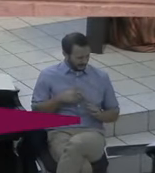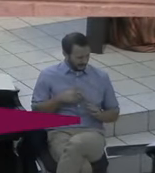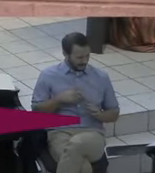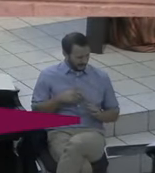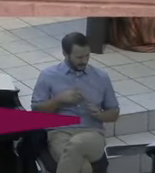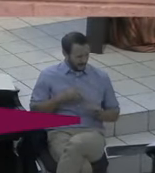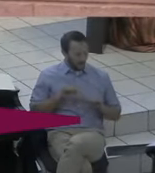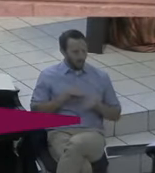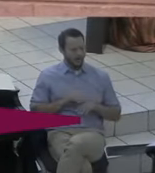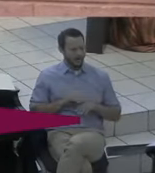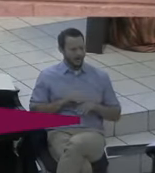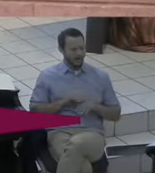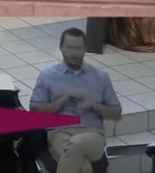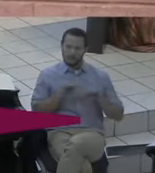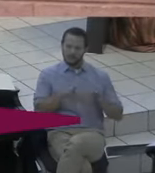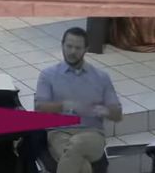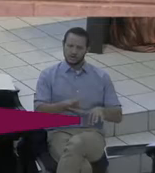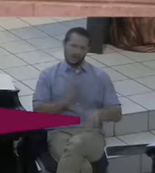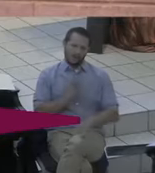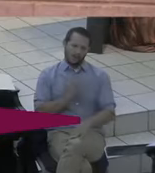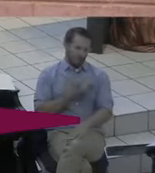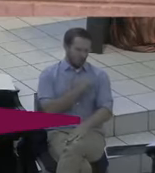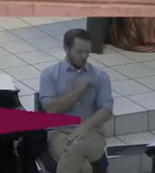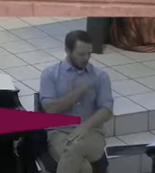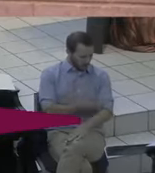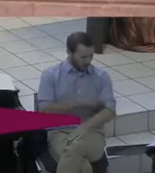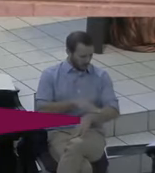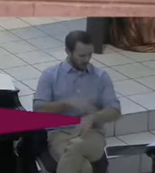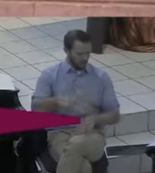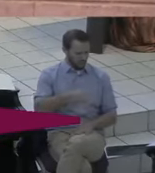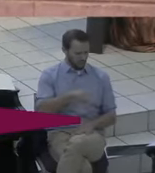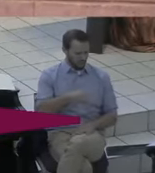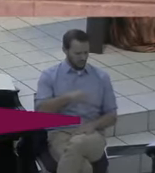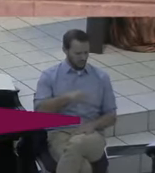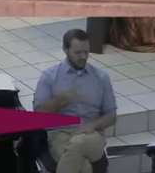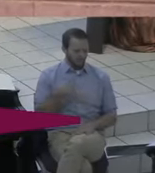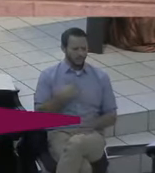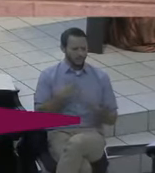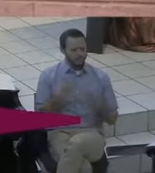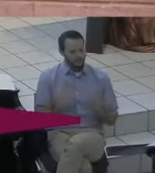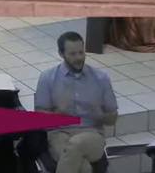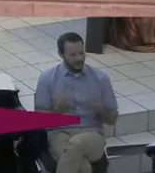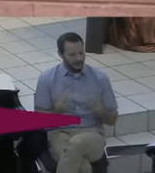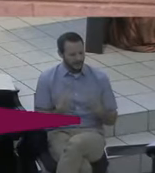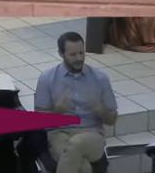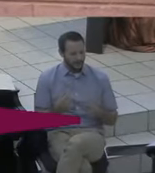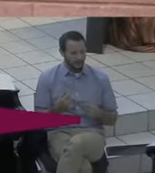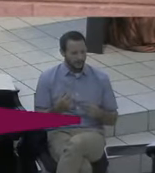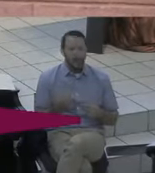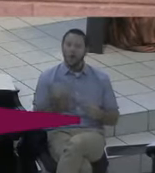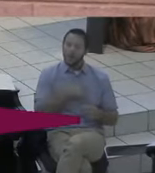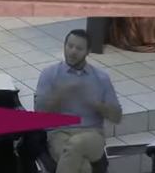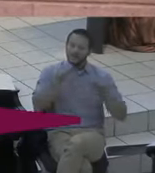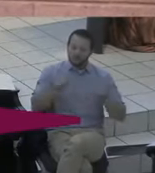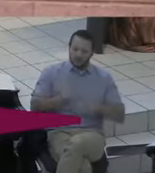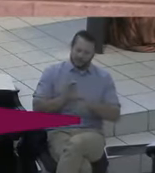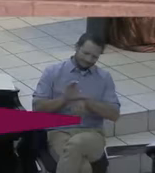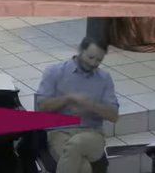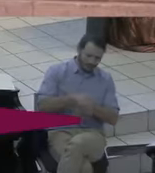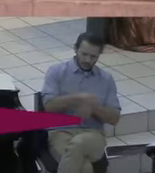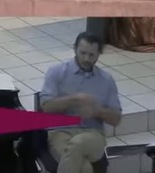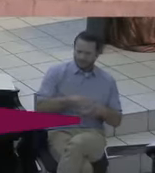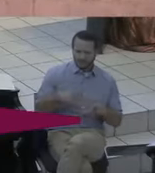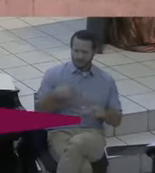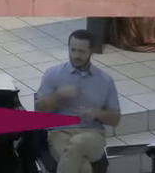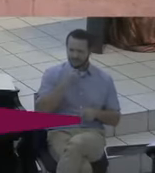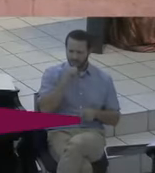Instead, we were gentle among you, like nurses tenderly caring for their own children.